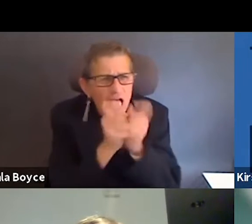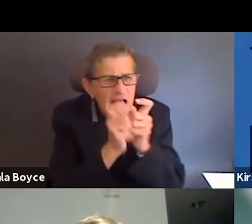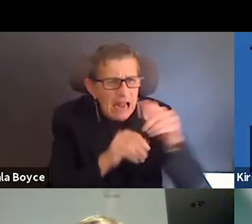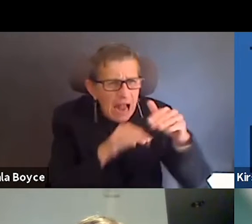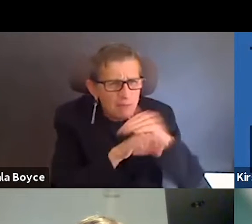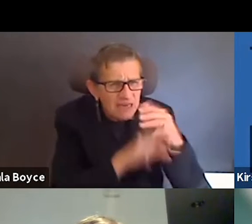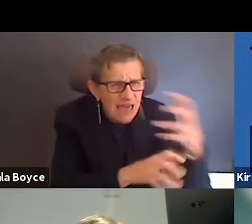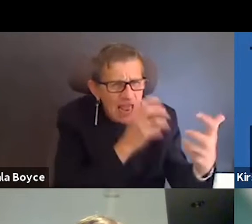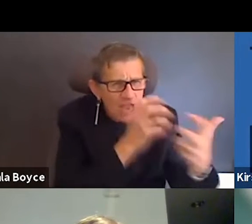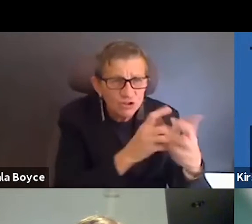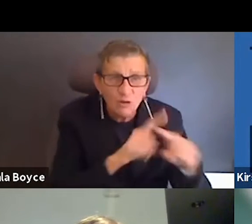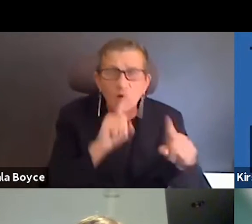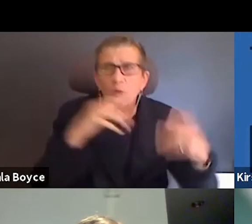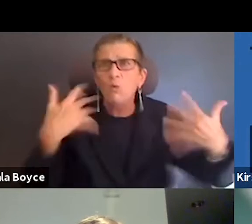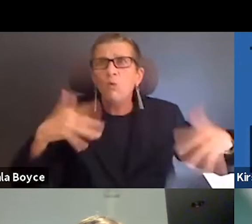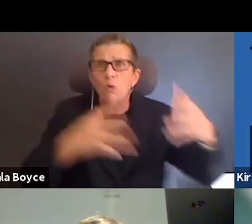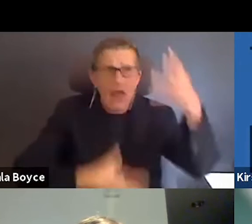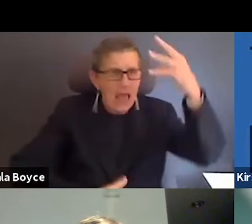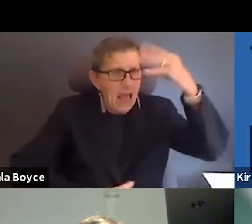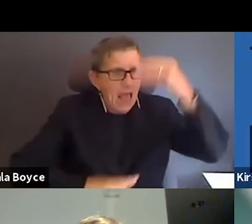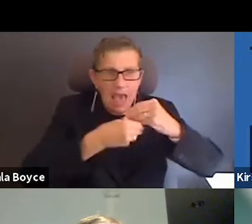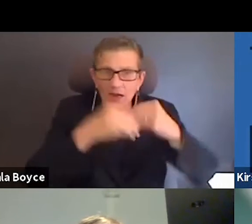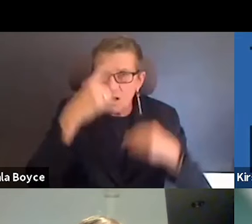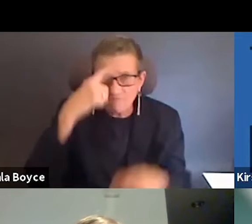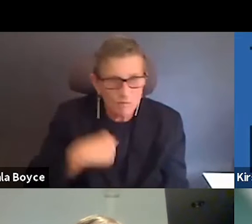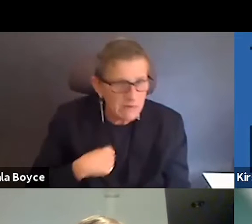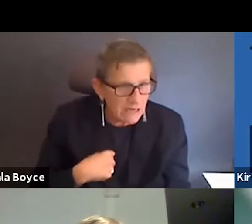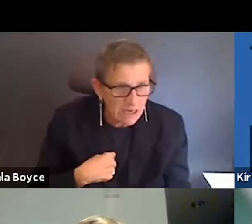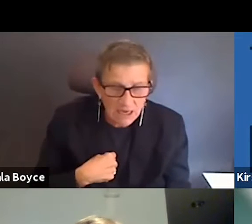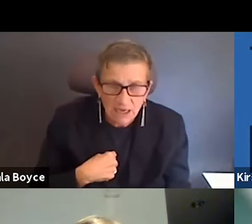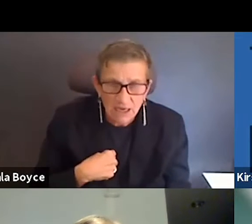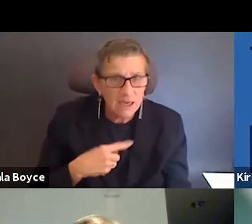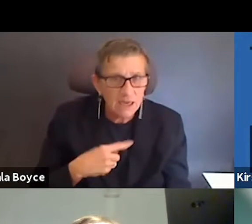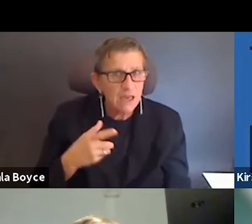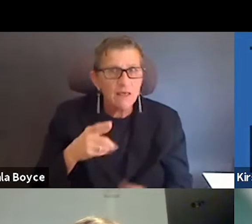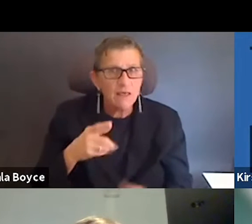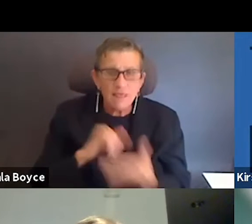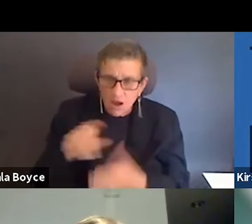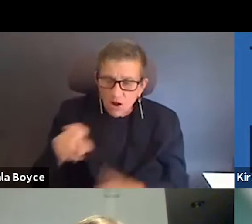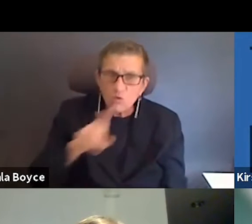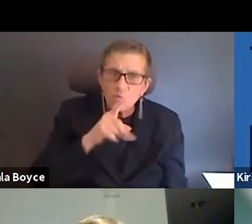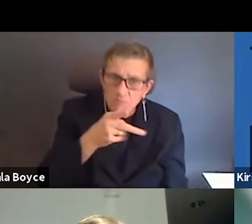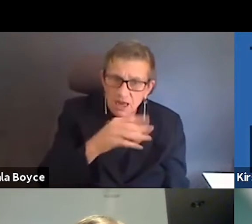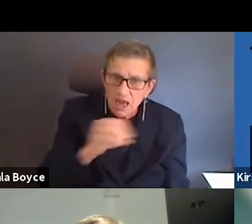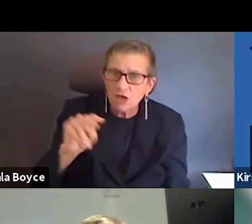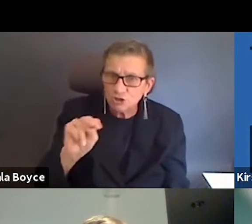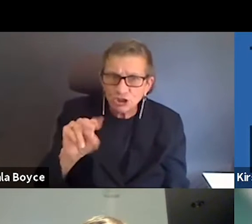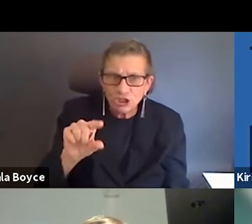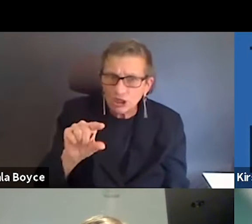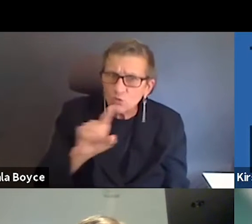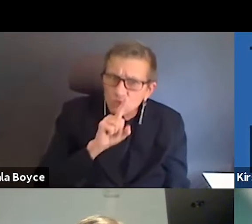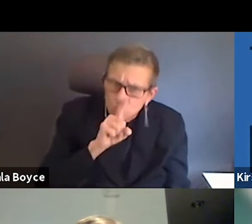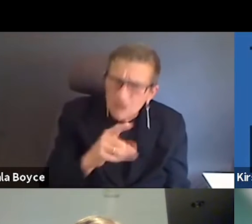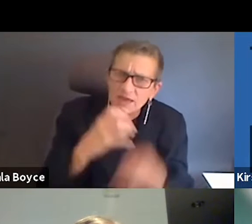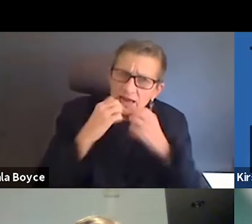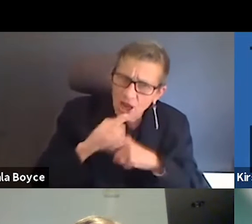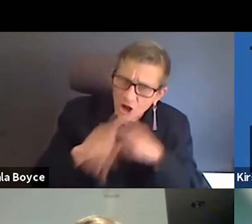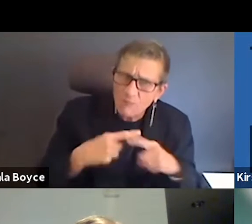me personally to feel like P&G really cared about our accommodations. So in my current